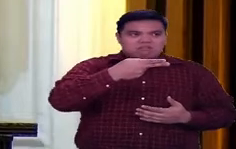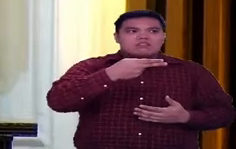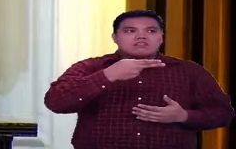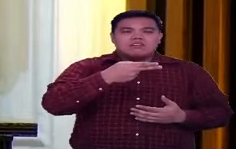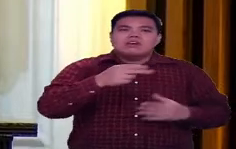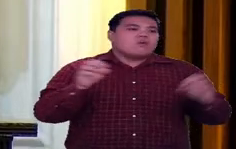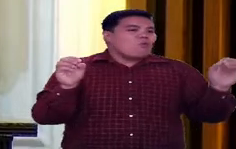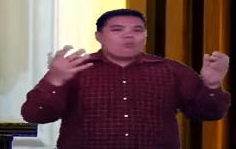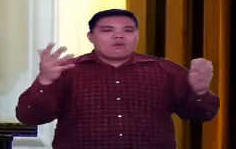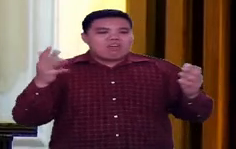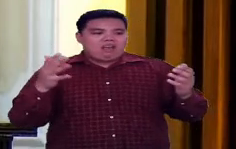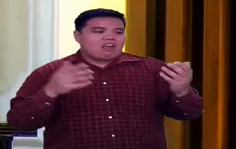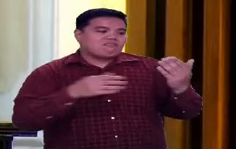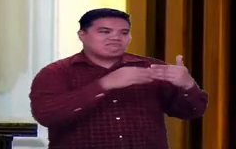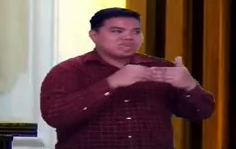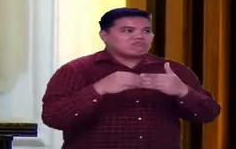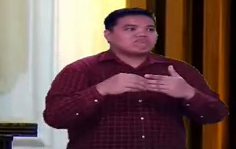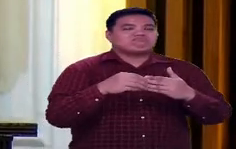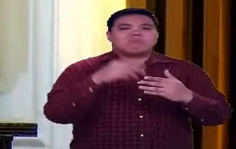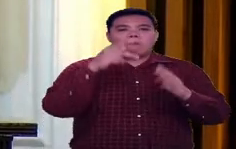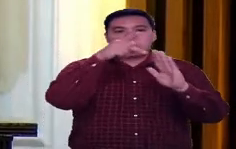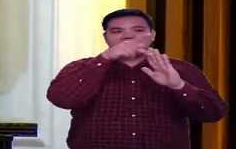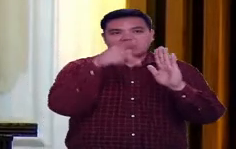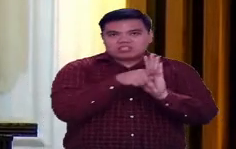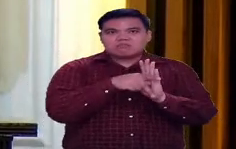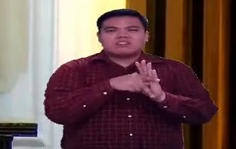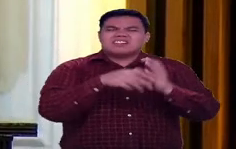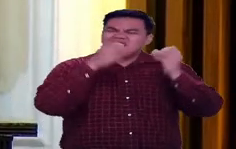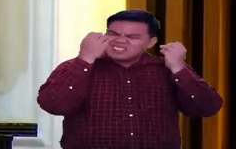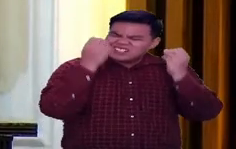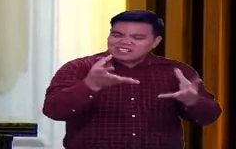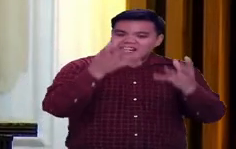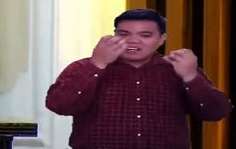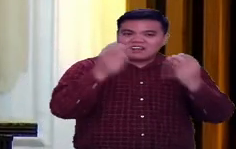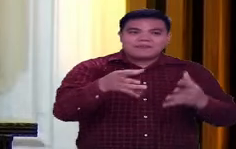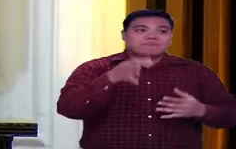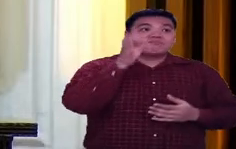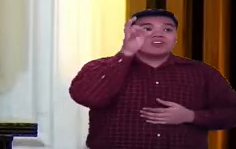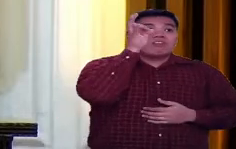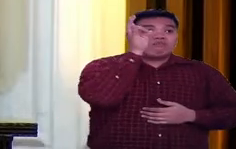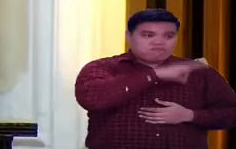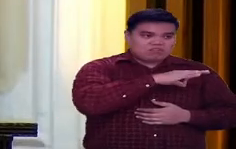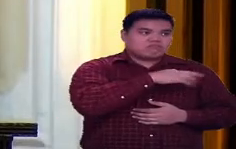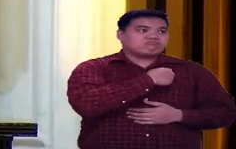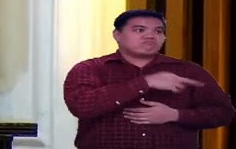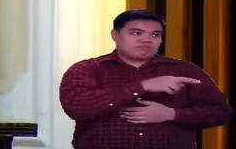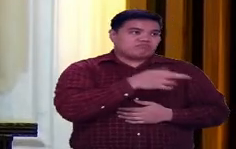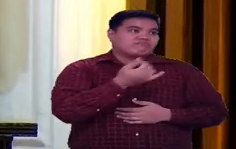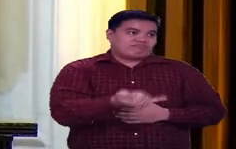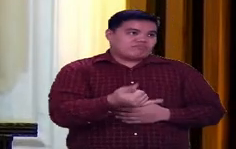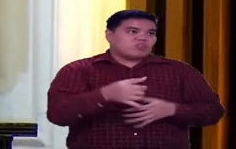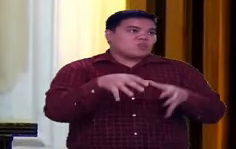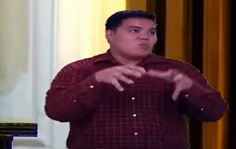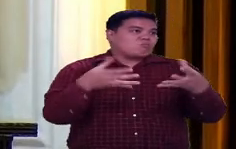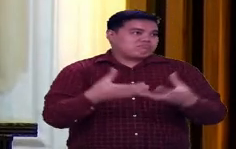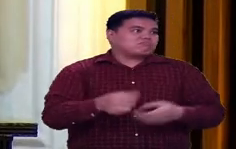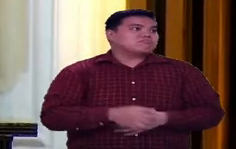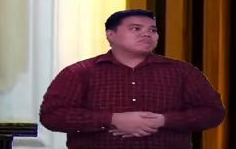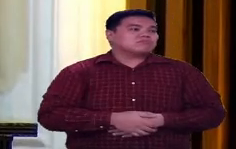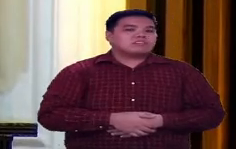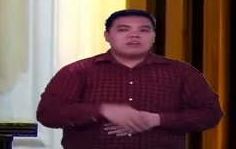They had no guiding principles. There are so many false religions in our world today that